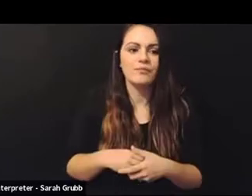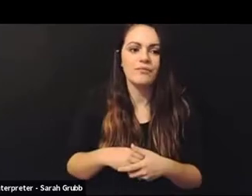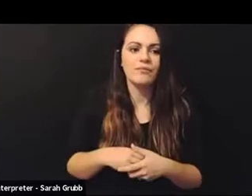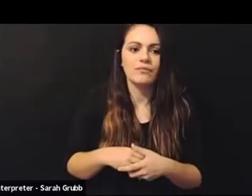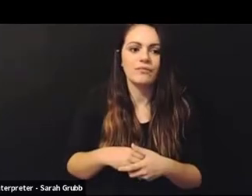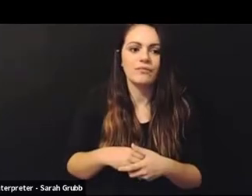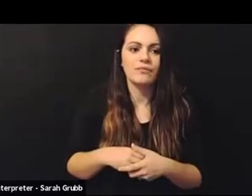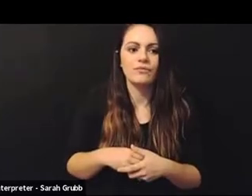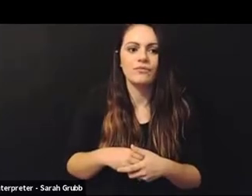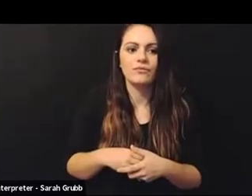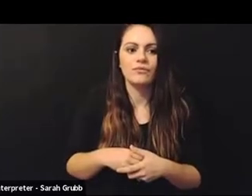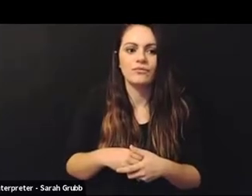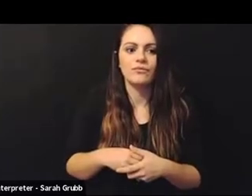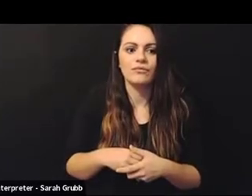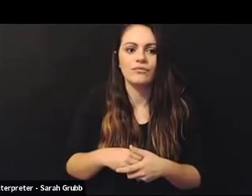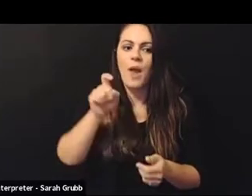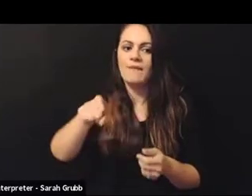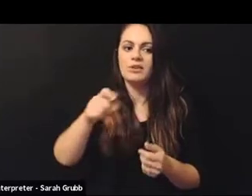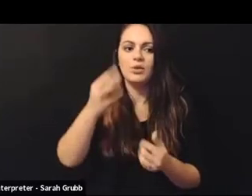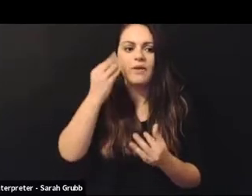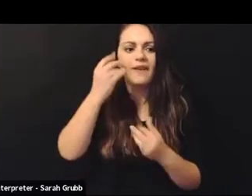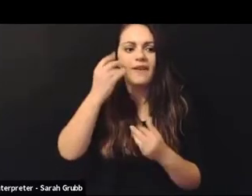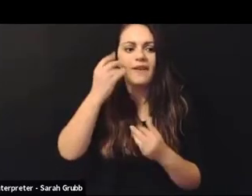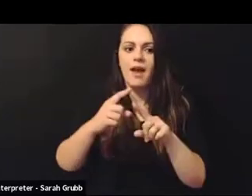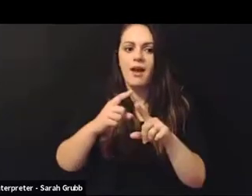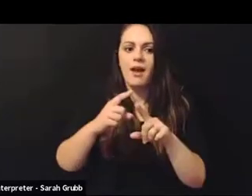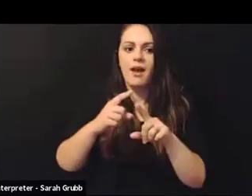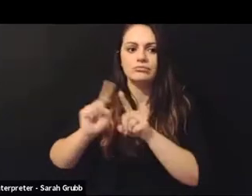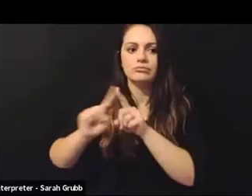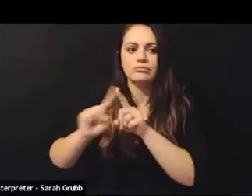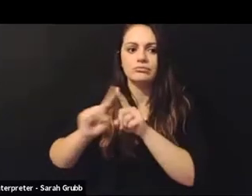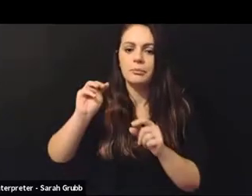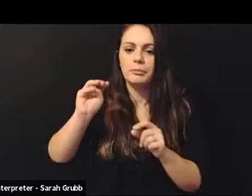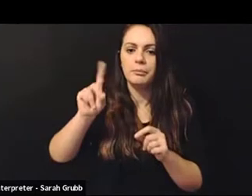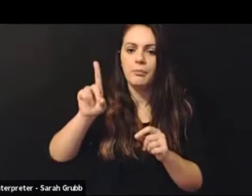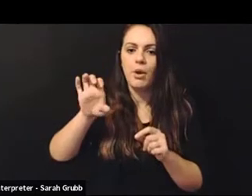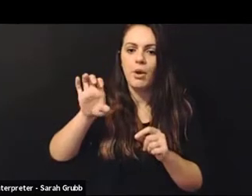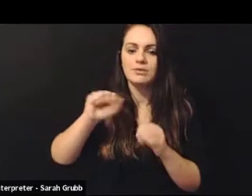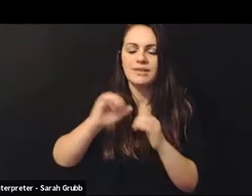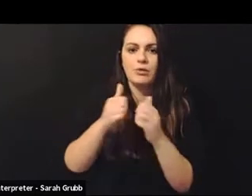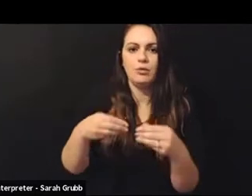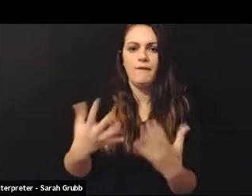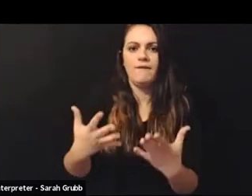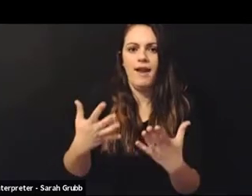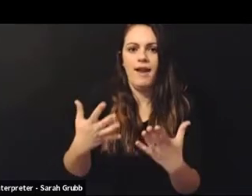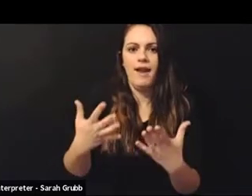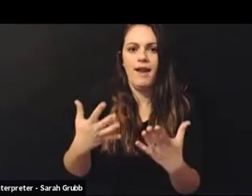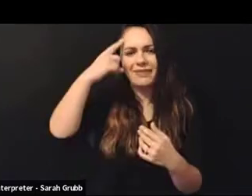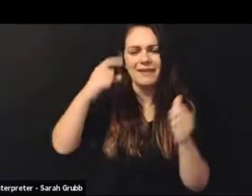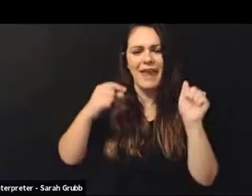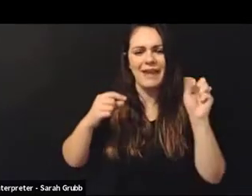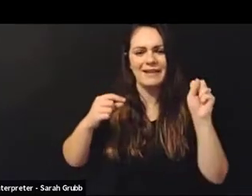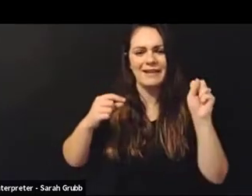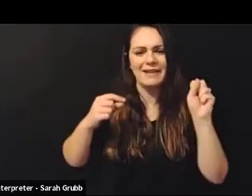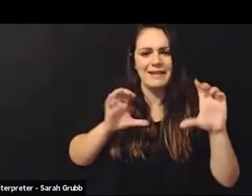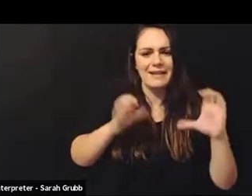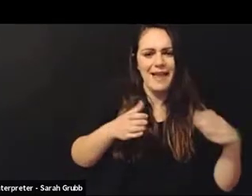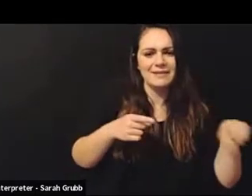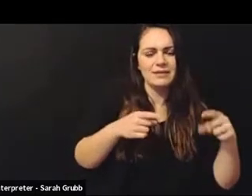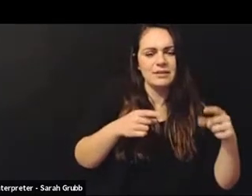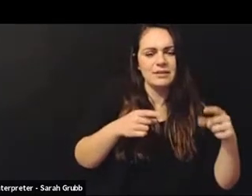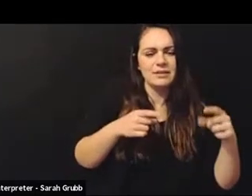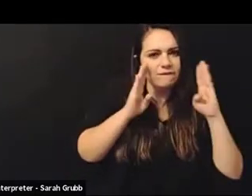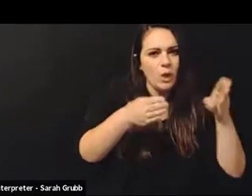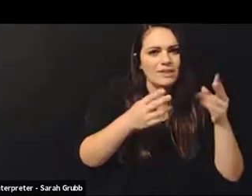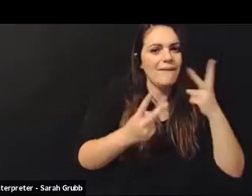ways to provide the information. So I feel like autism classes are very focused on a lot of visual supports. So